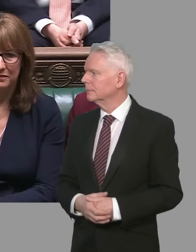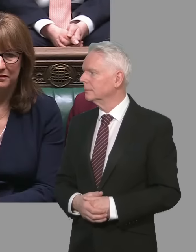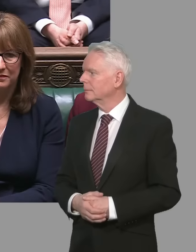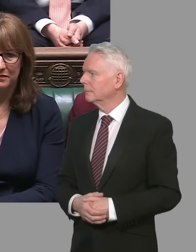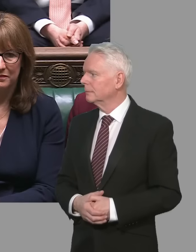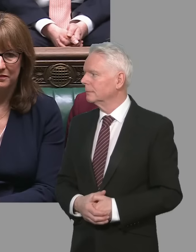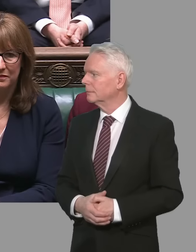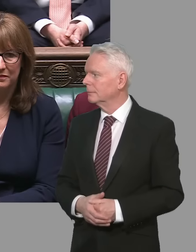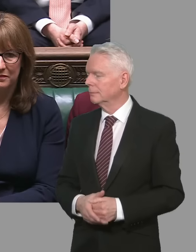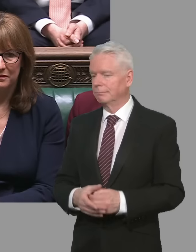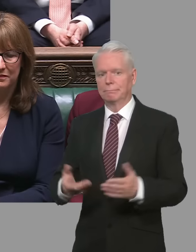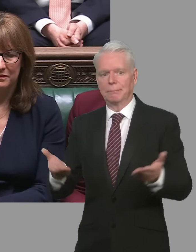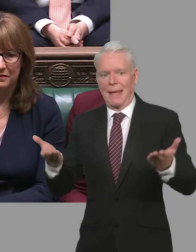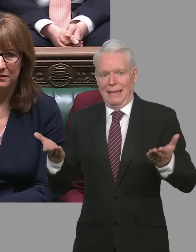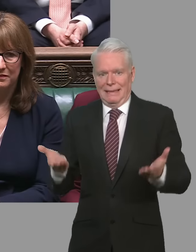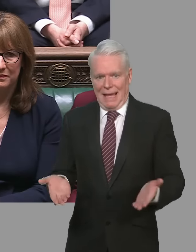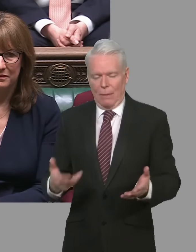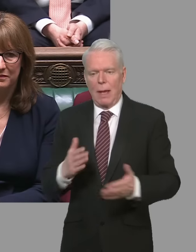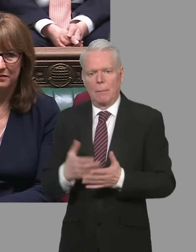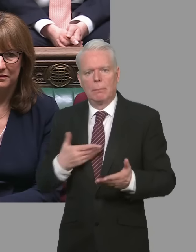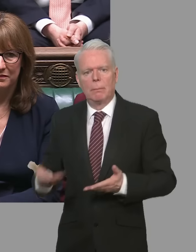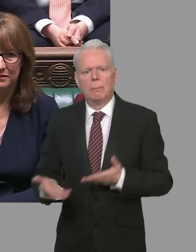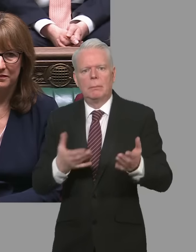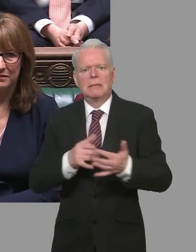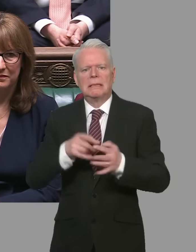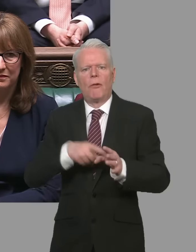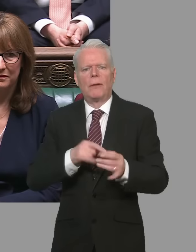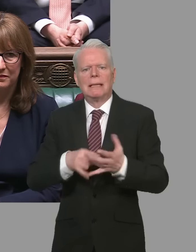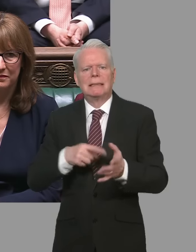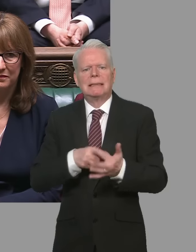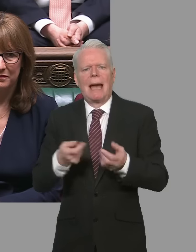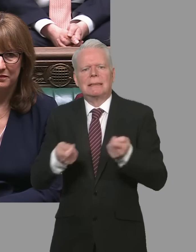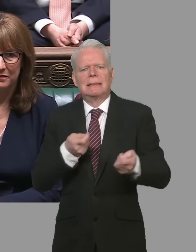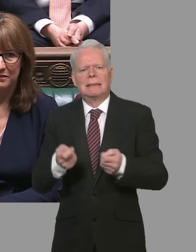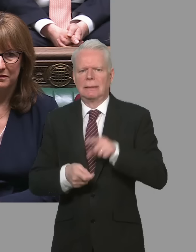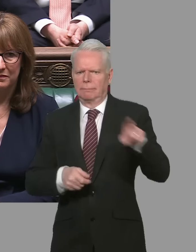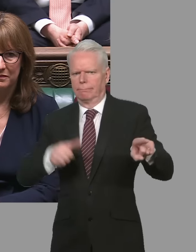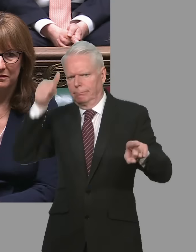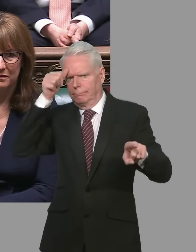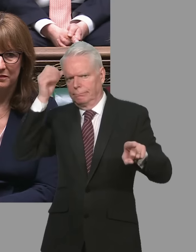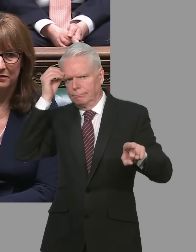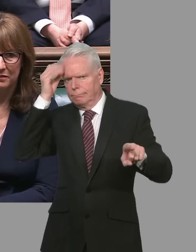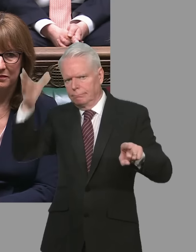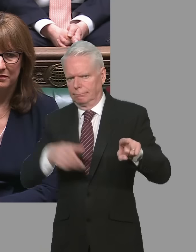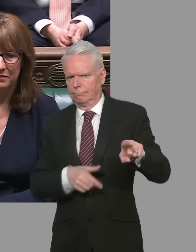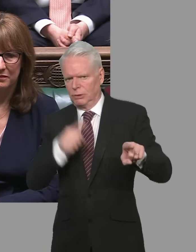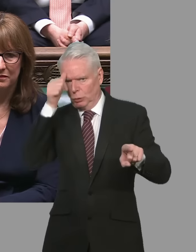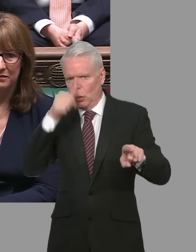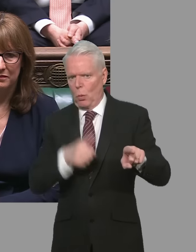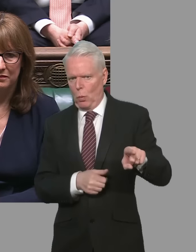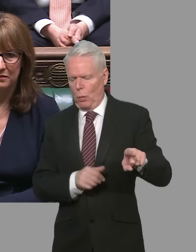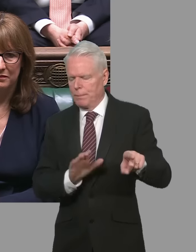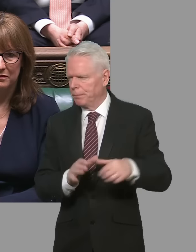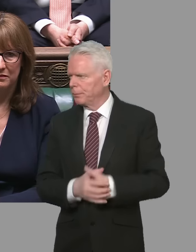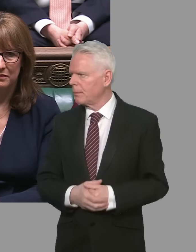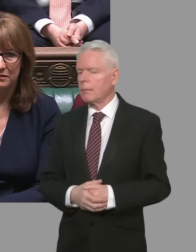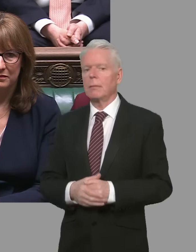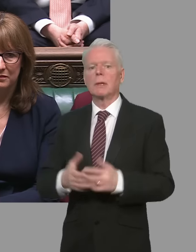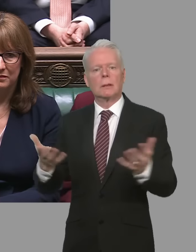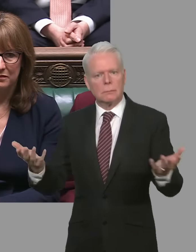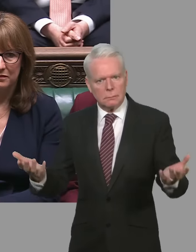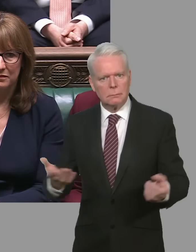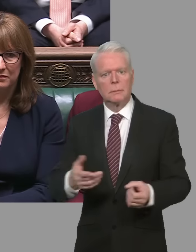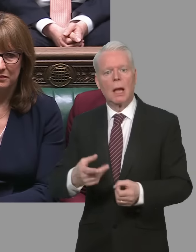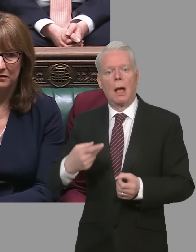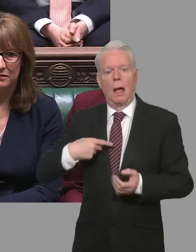same arrangements that were in place under the last government. Licences were granted, they were then struck down because of the defects in the process of